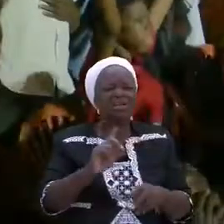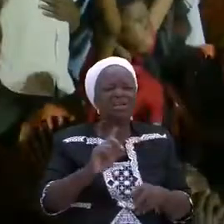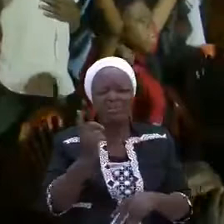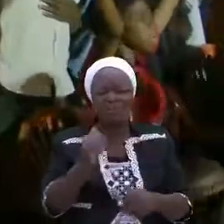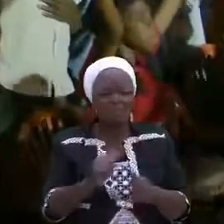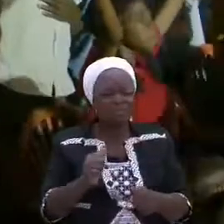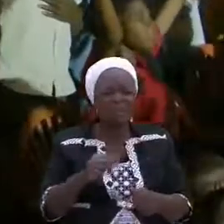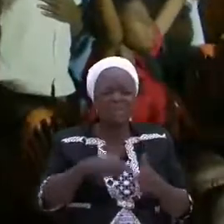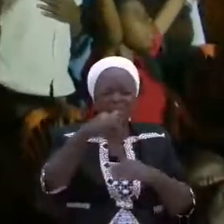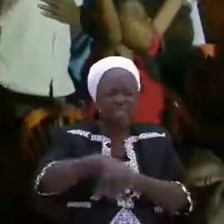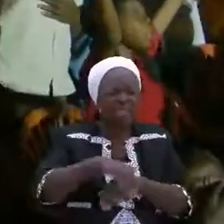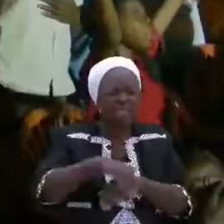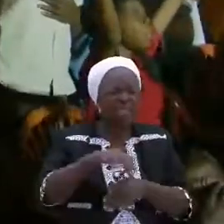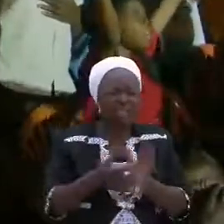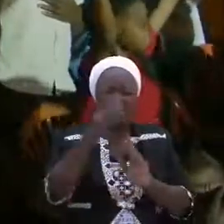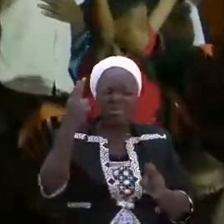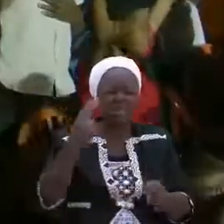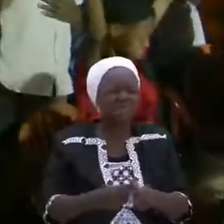name